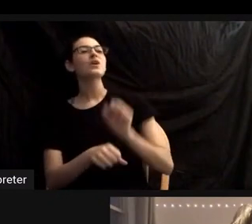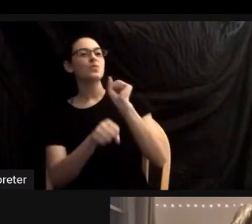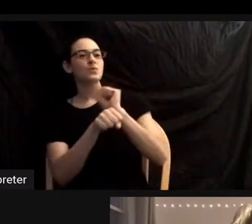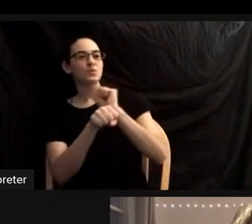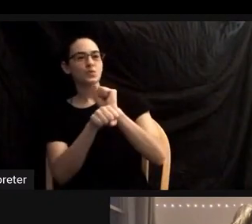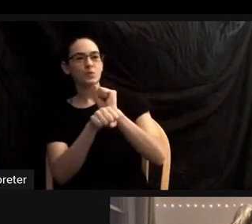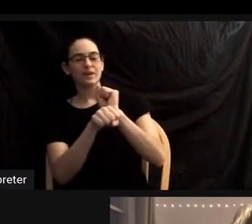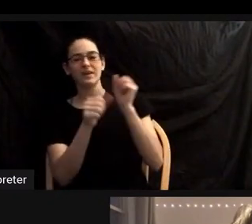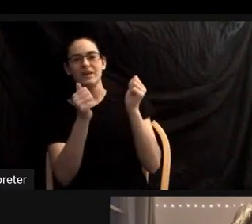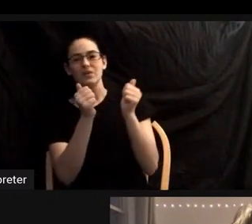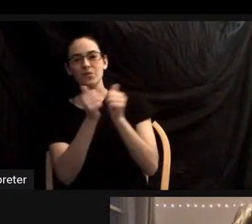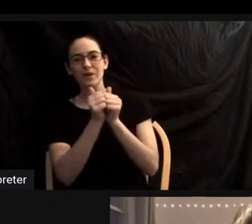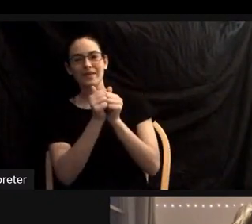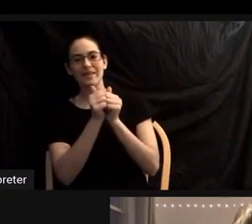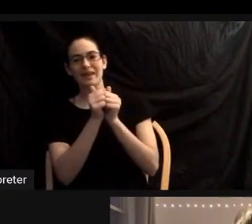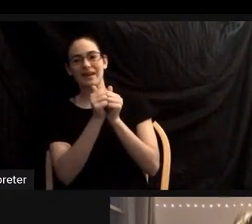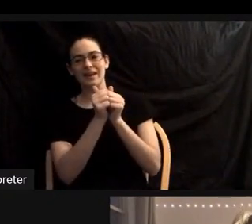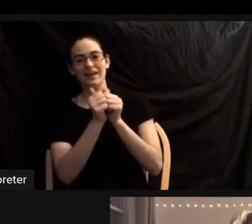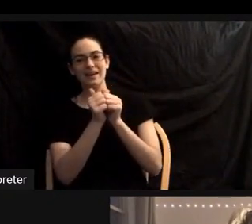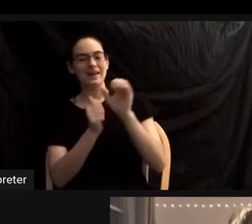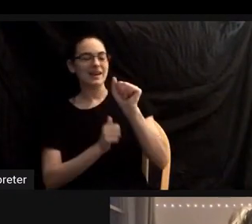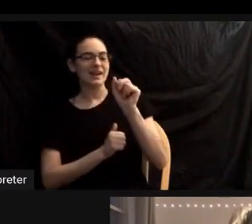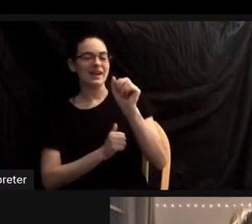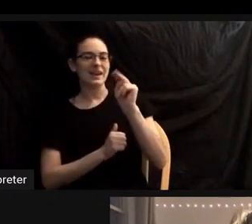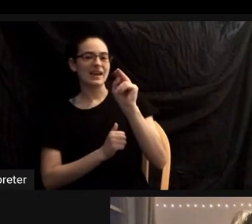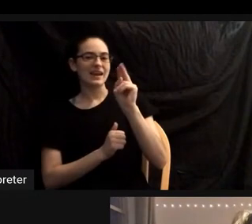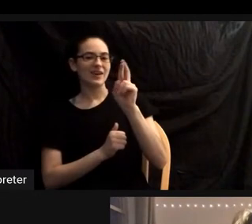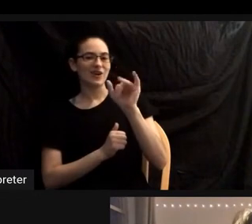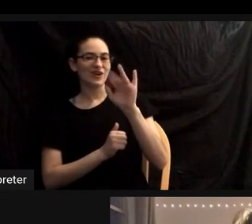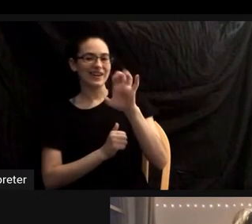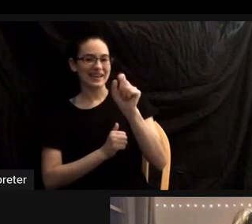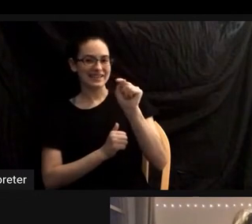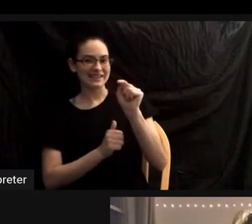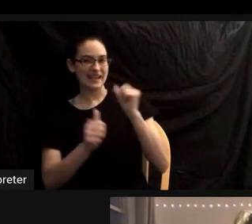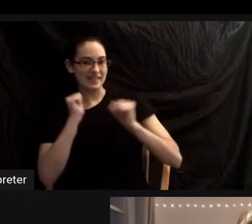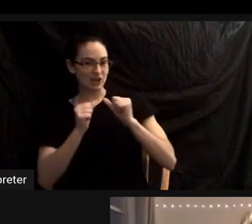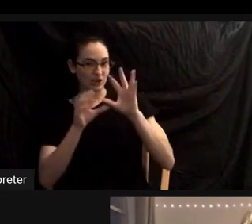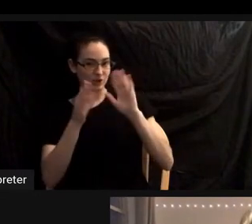working with an anarchist sustainable living community in Austin.